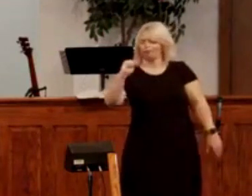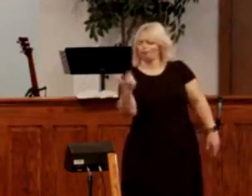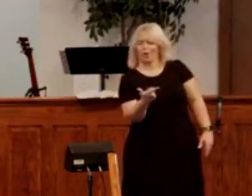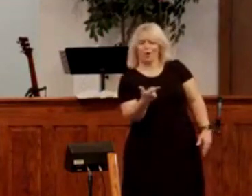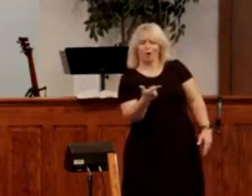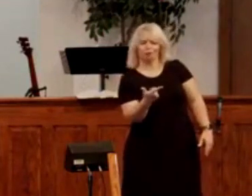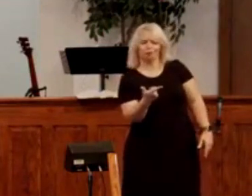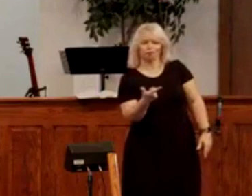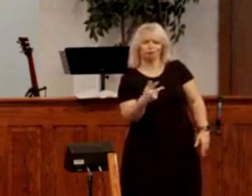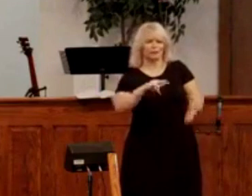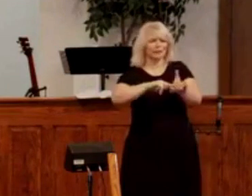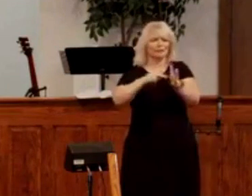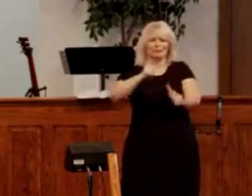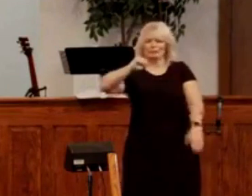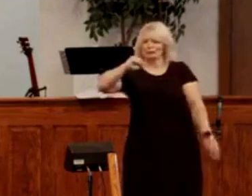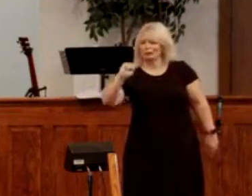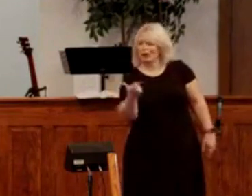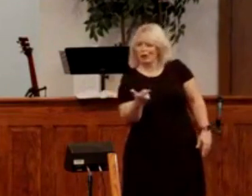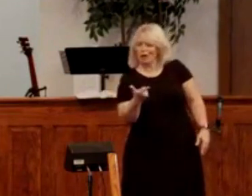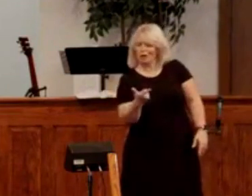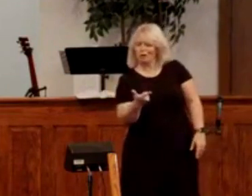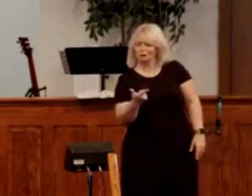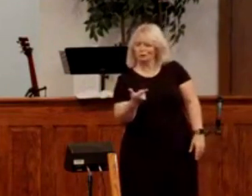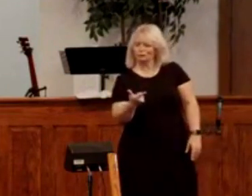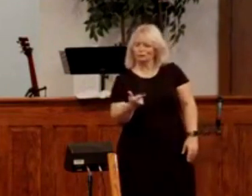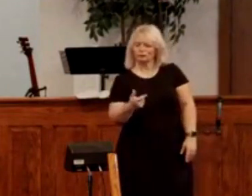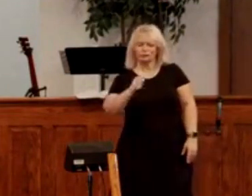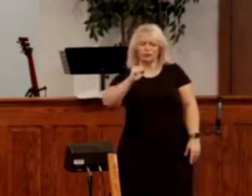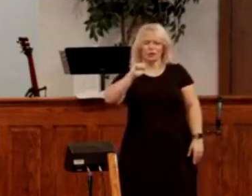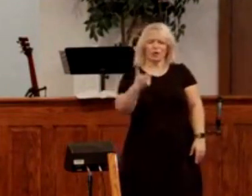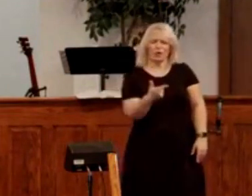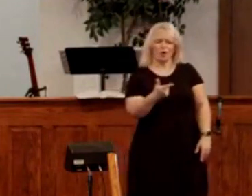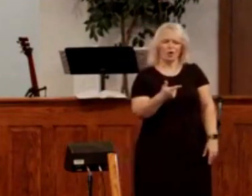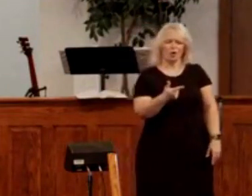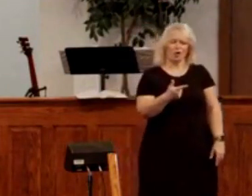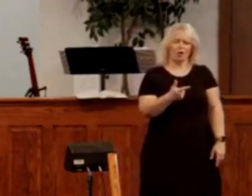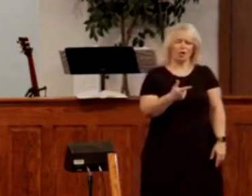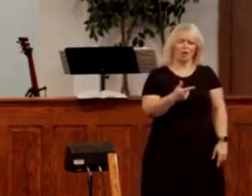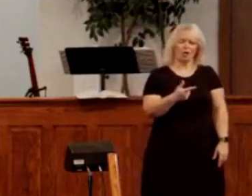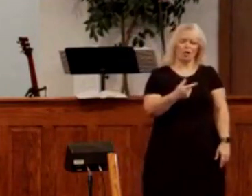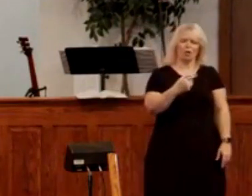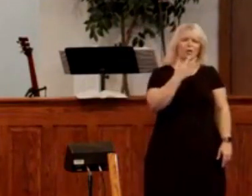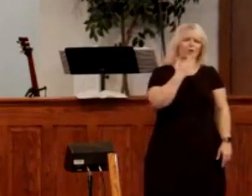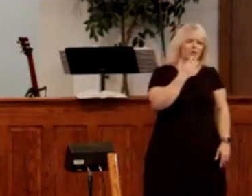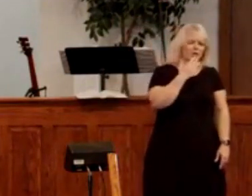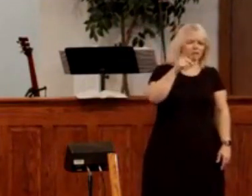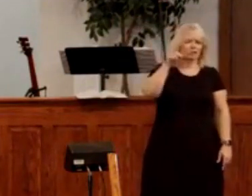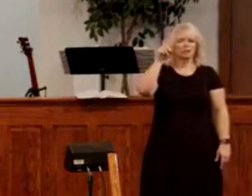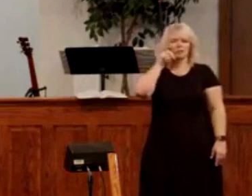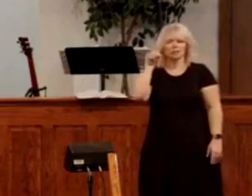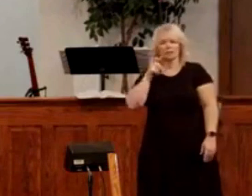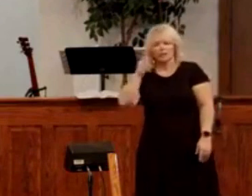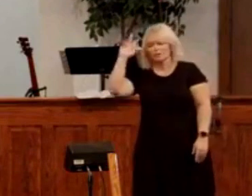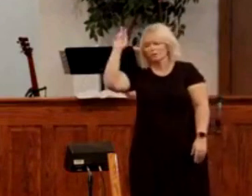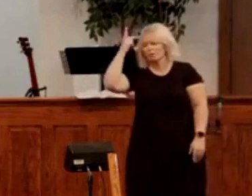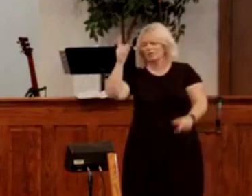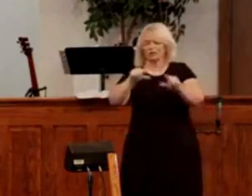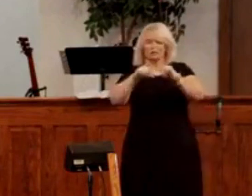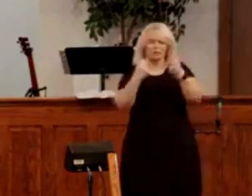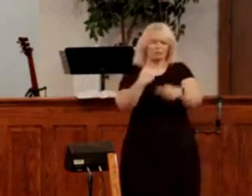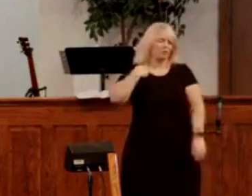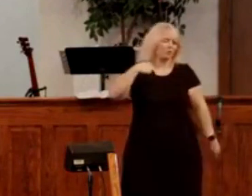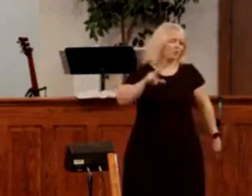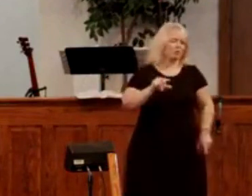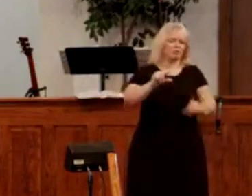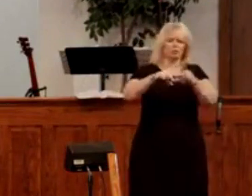All. It means all races, all colors, all sex, all political affiliation, all religious affiliation.